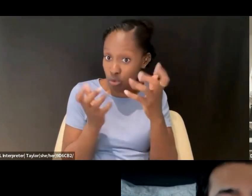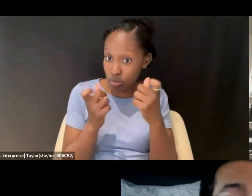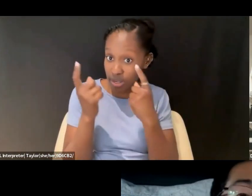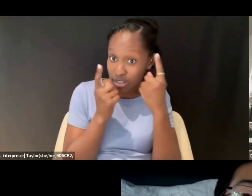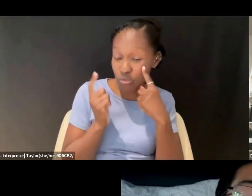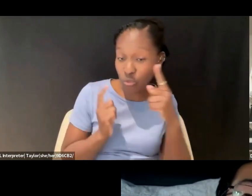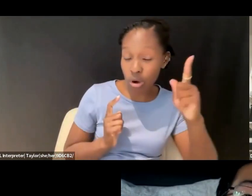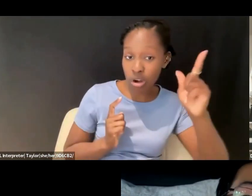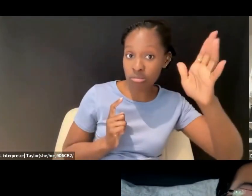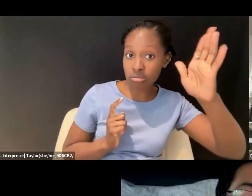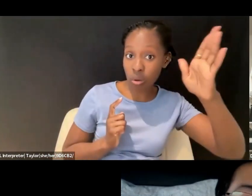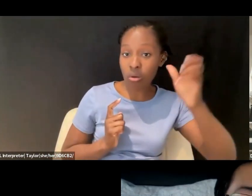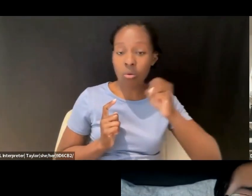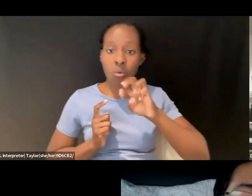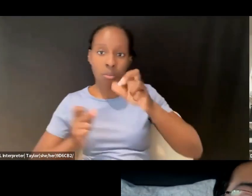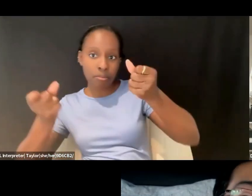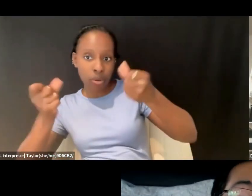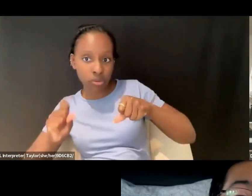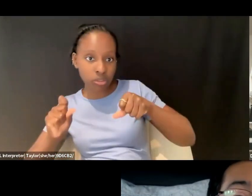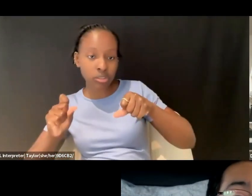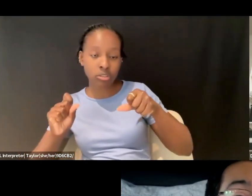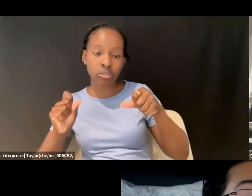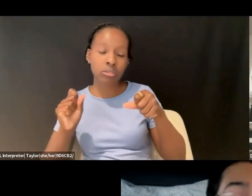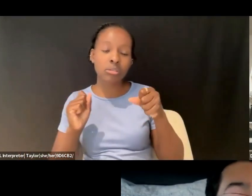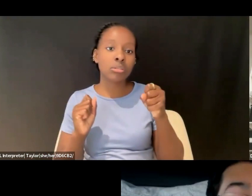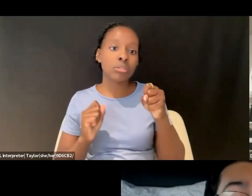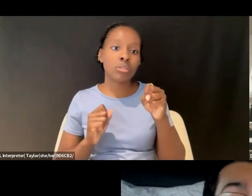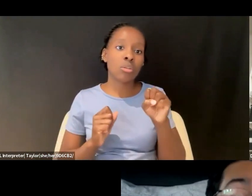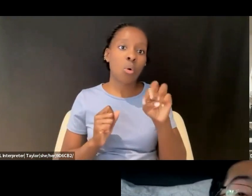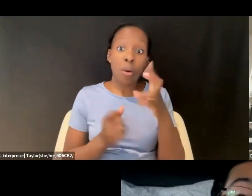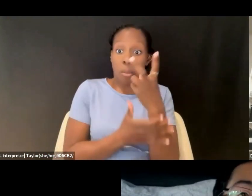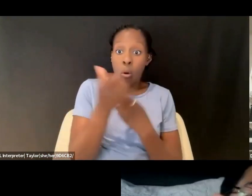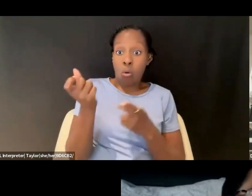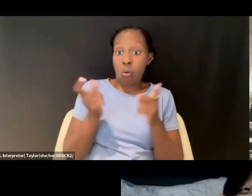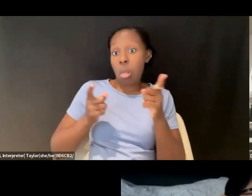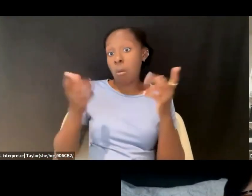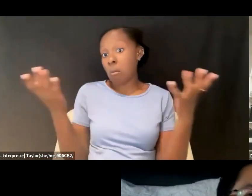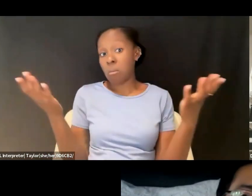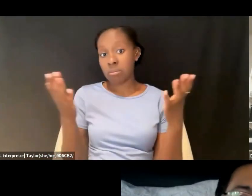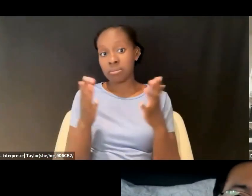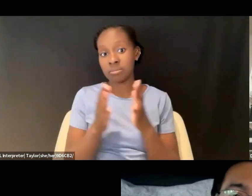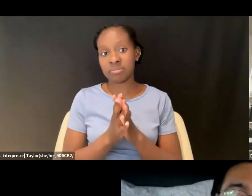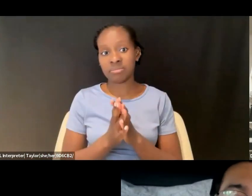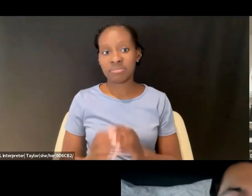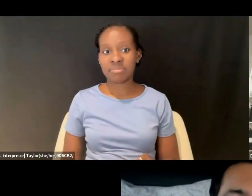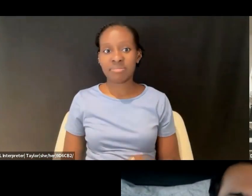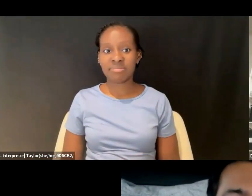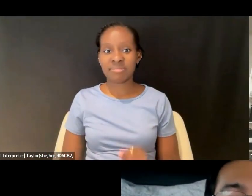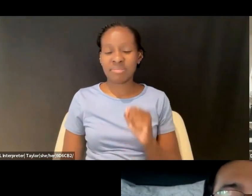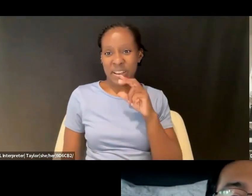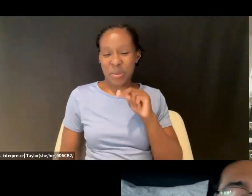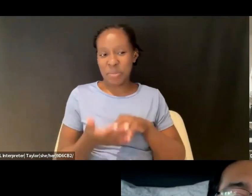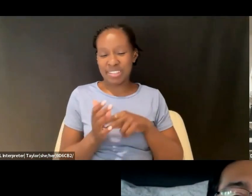talk, whether you want to be considered for a poster, or whether you want to be considered for both, or I guess neither means you're not going to make a